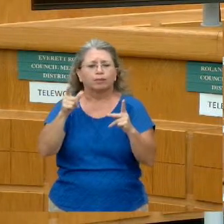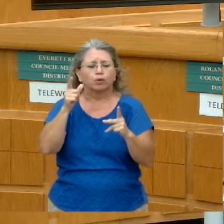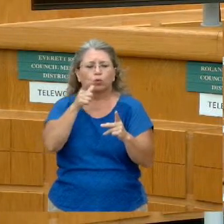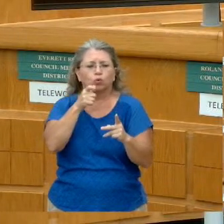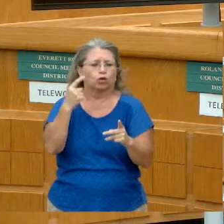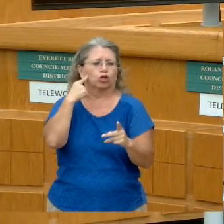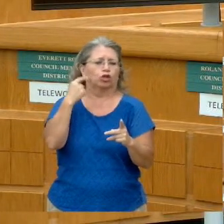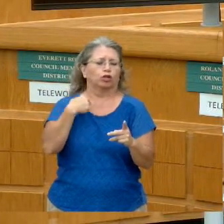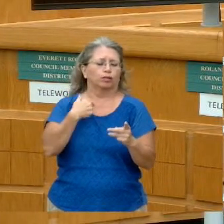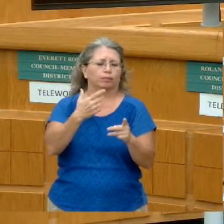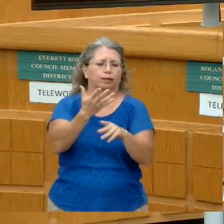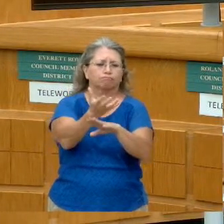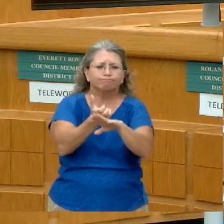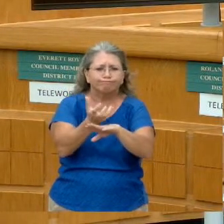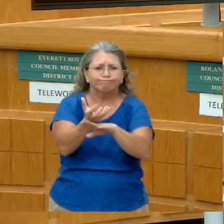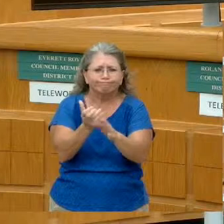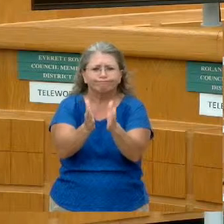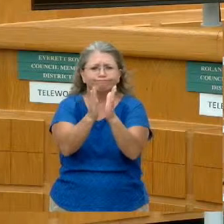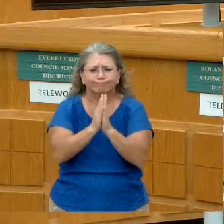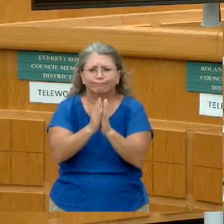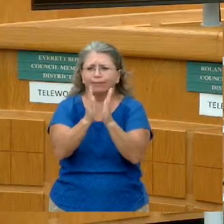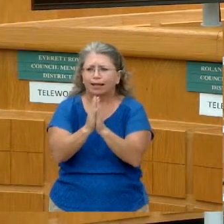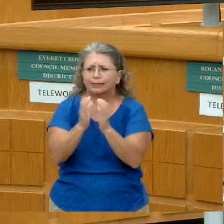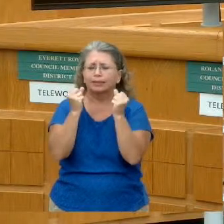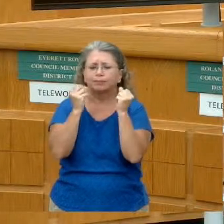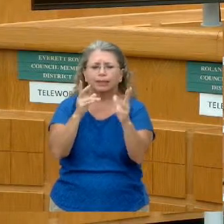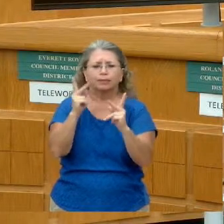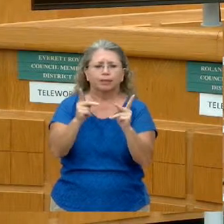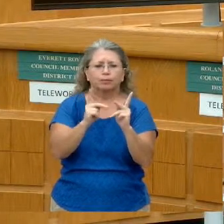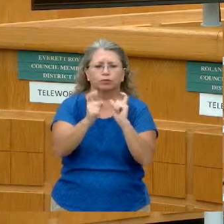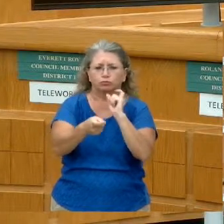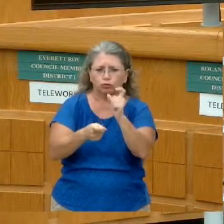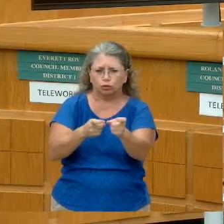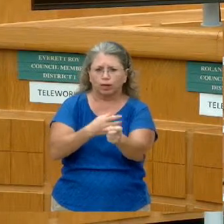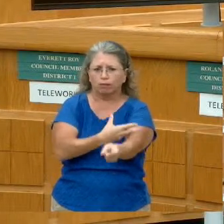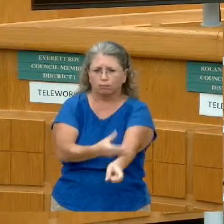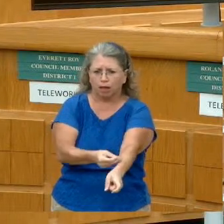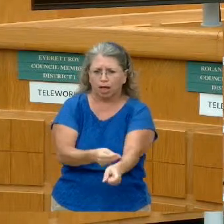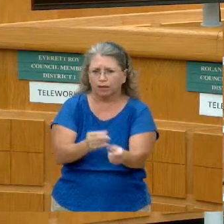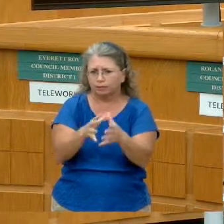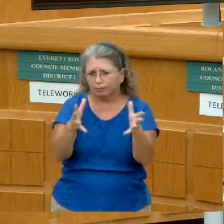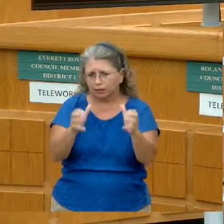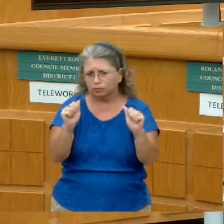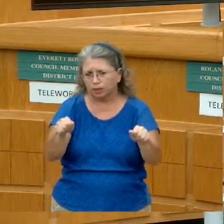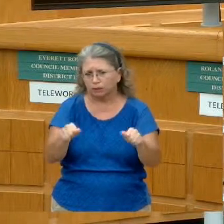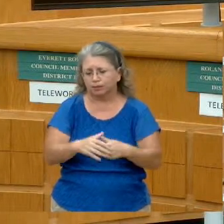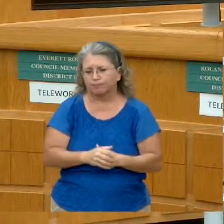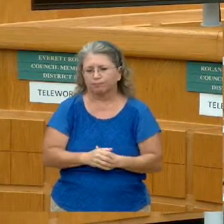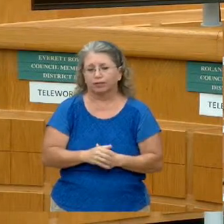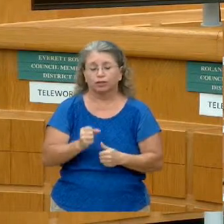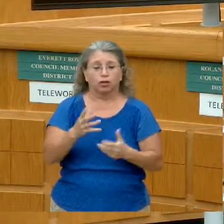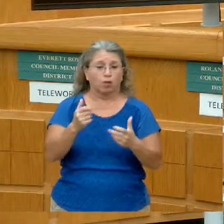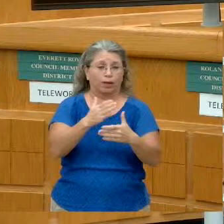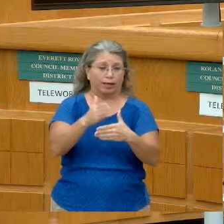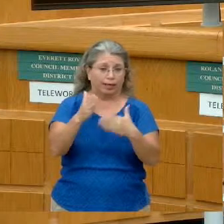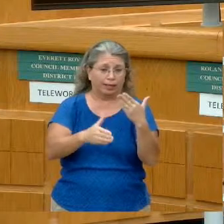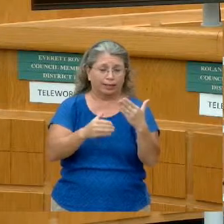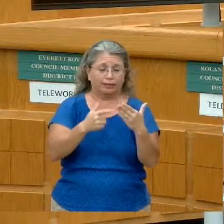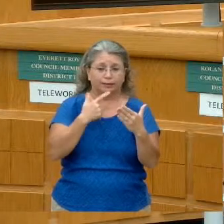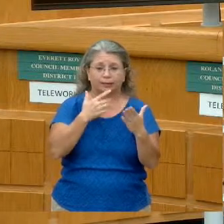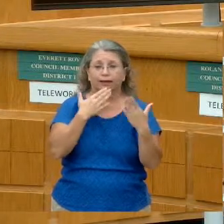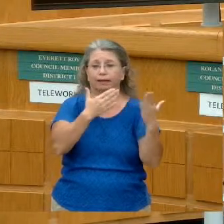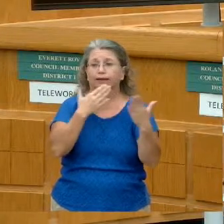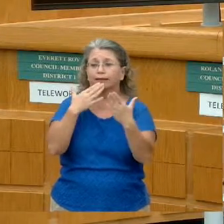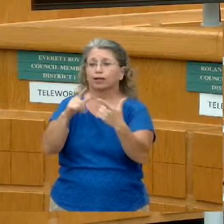plea to get as many donors as possible. So I'd like to end by saying thank you to all of